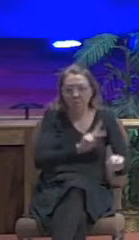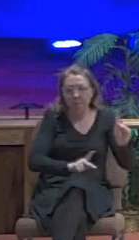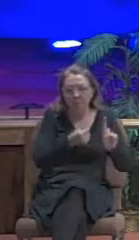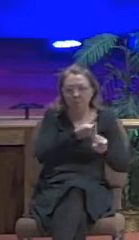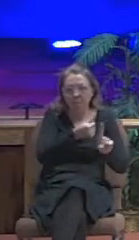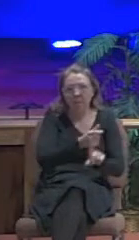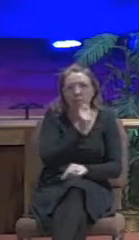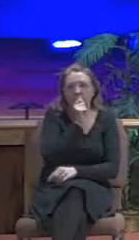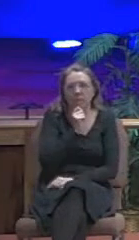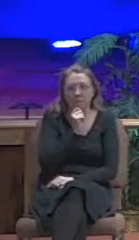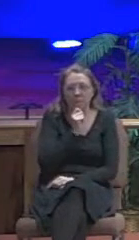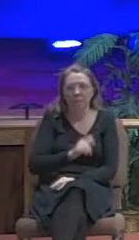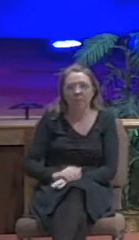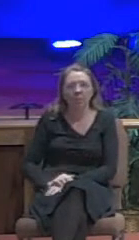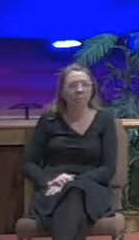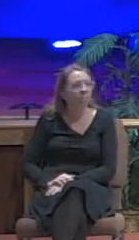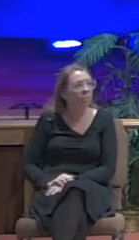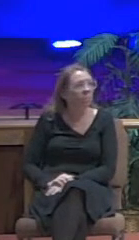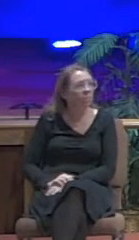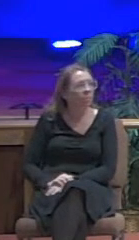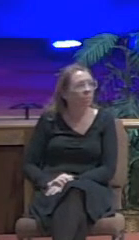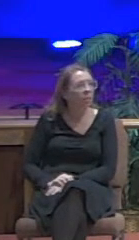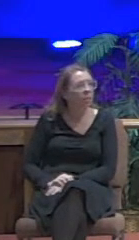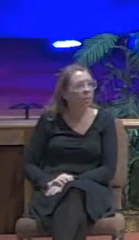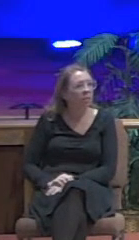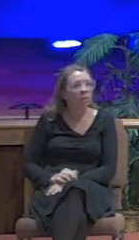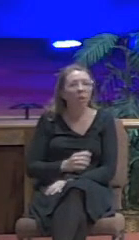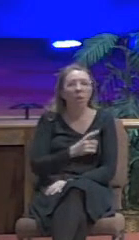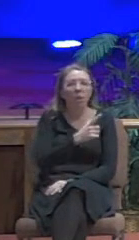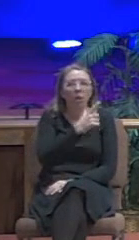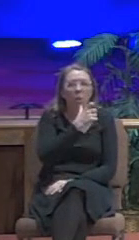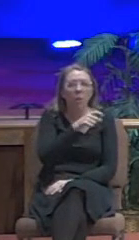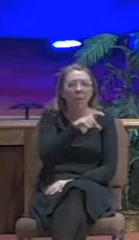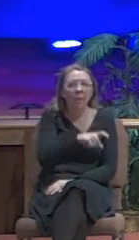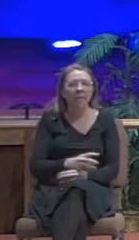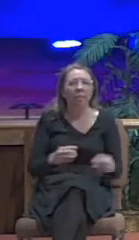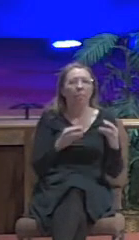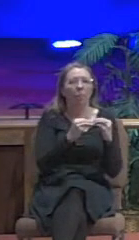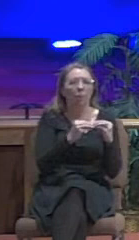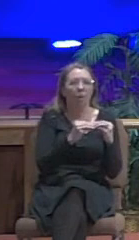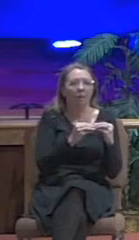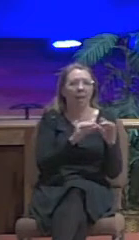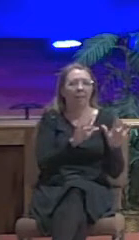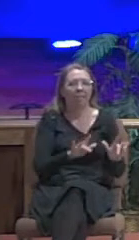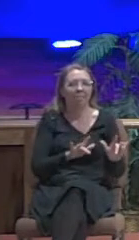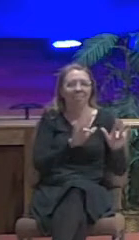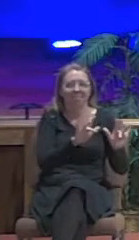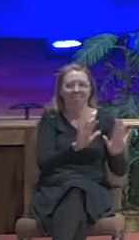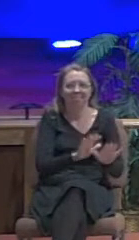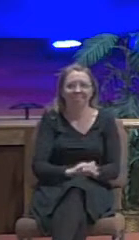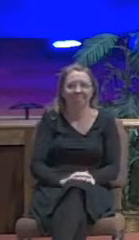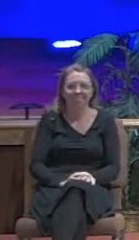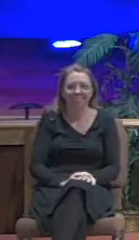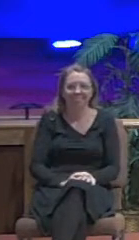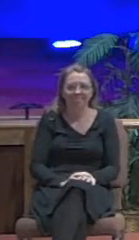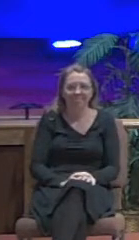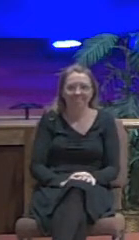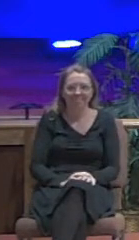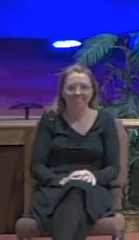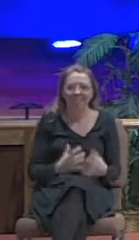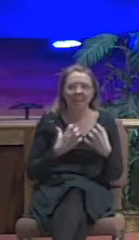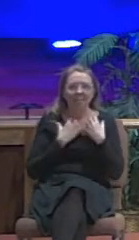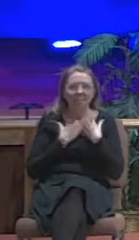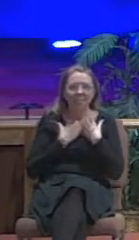How many think our world needs a little dose of compassion? I don't see it today. I see a